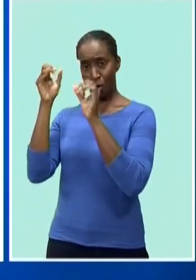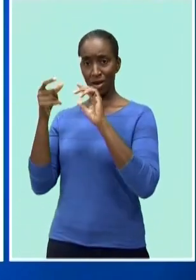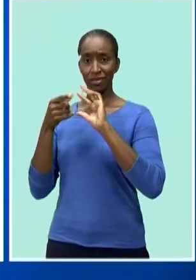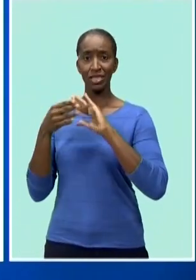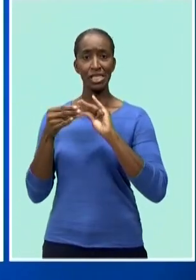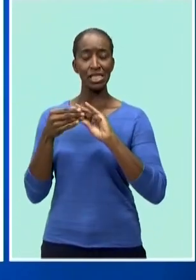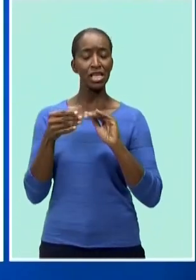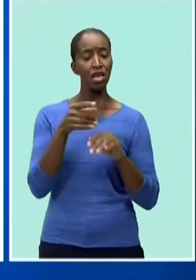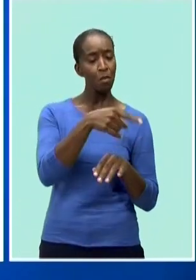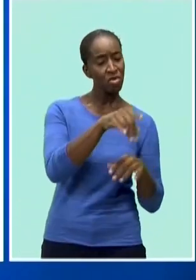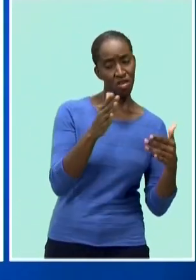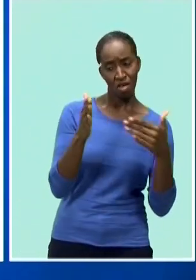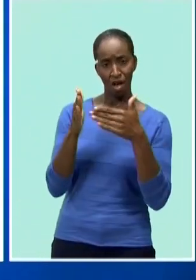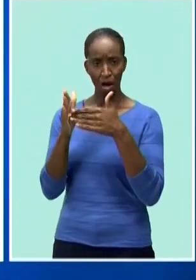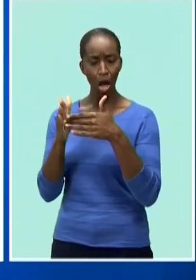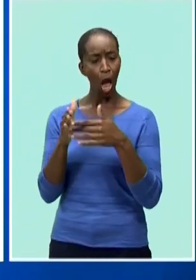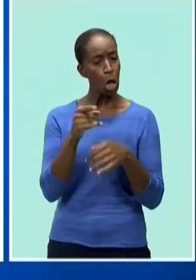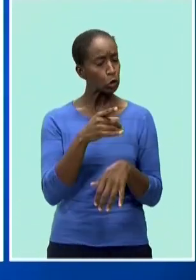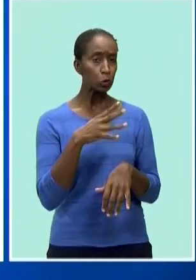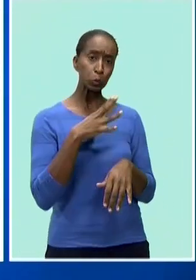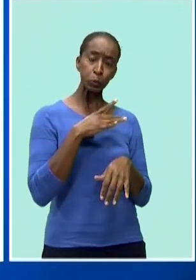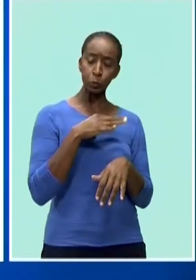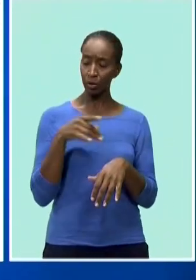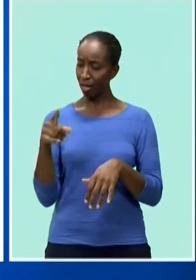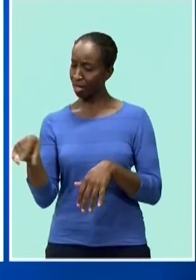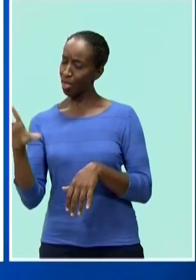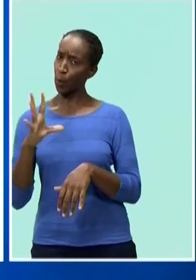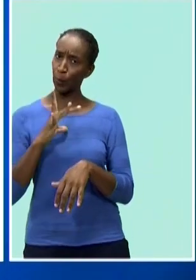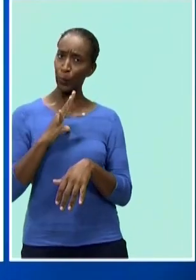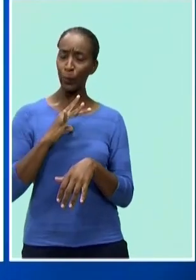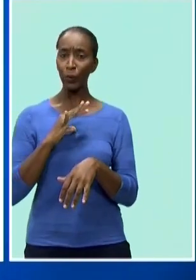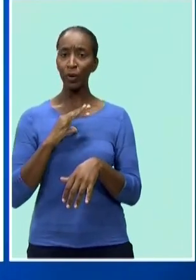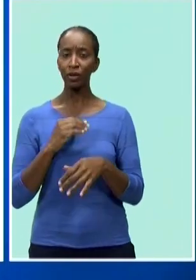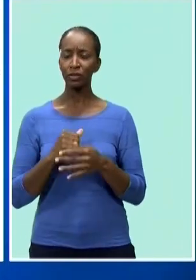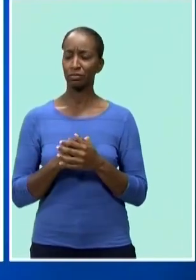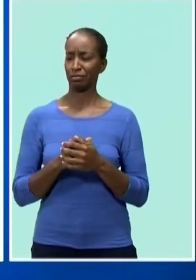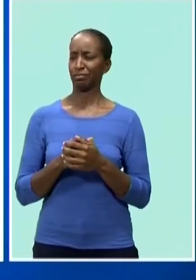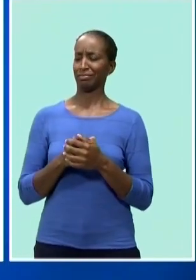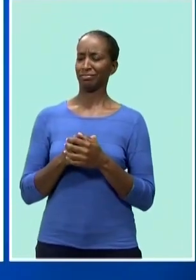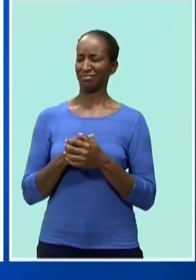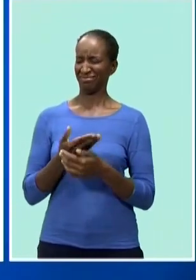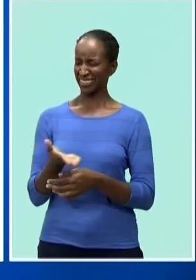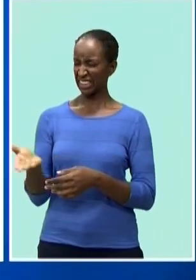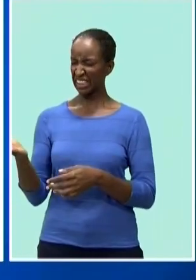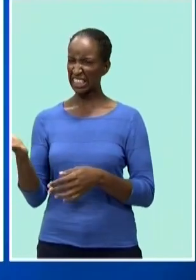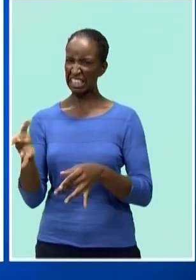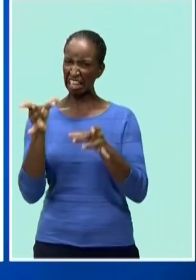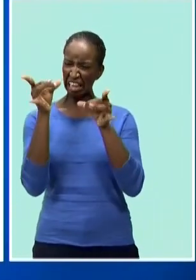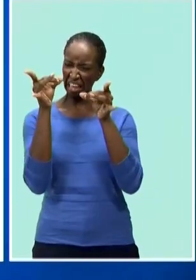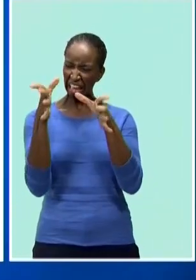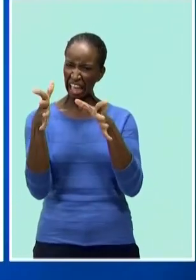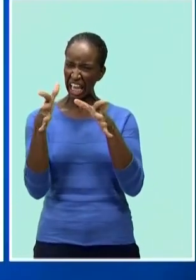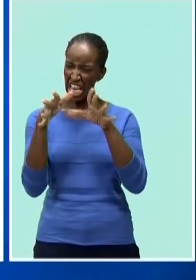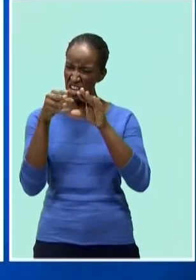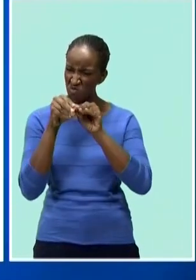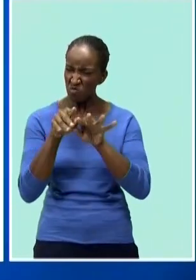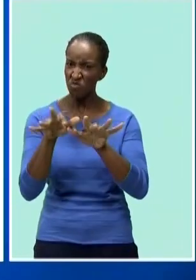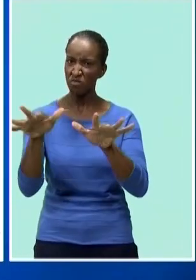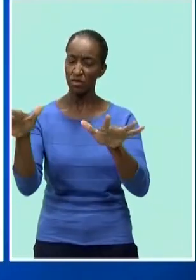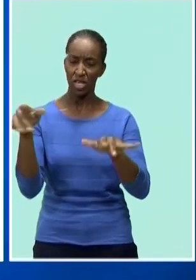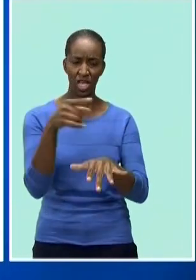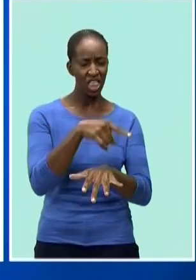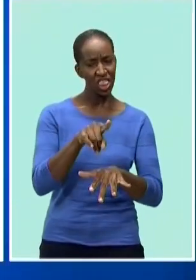those words, the President of the United States assigned a moral equivalence between those spreading hate and